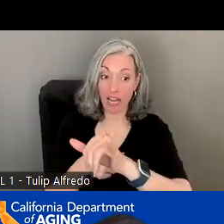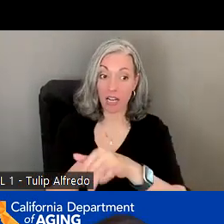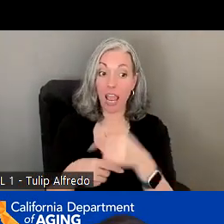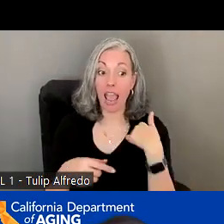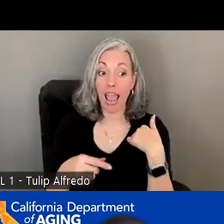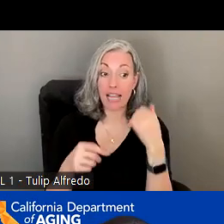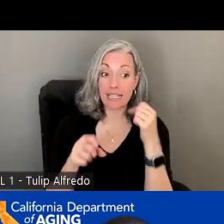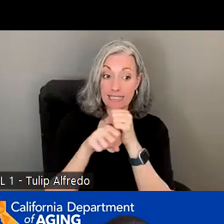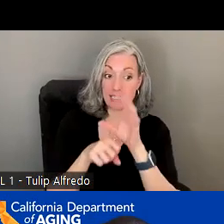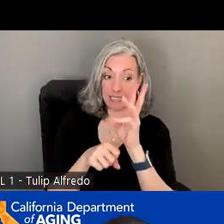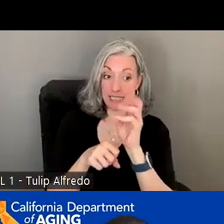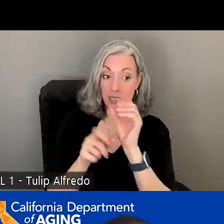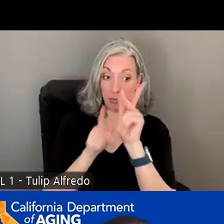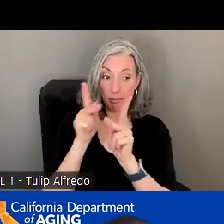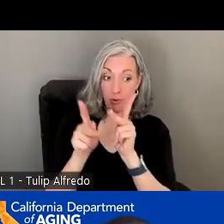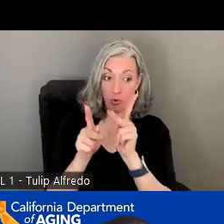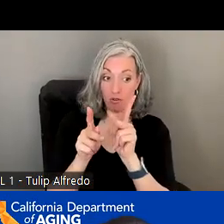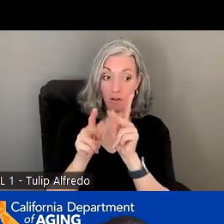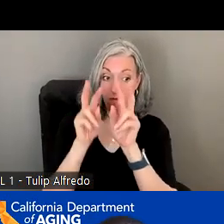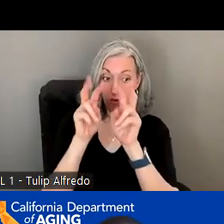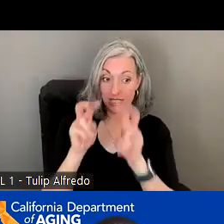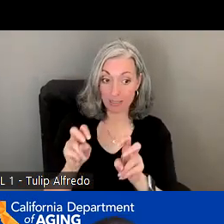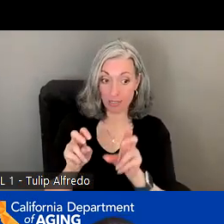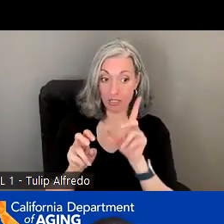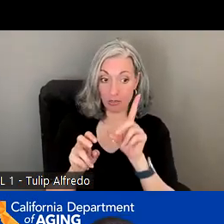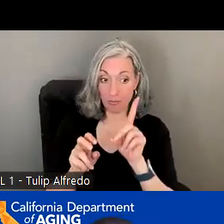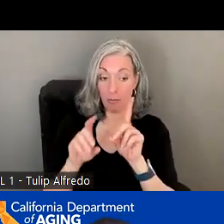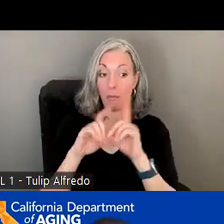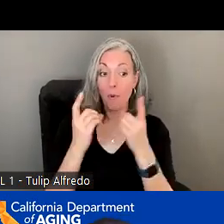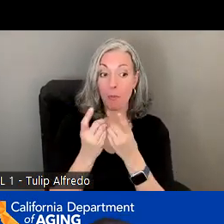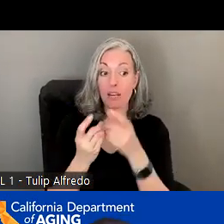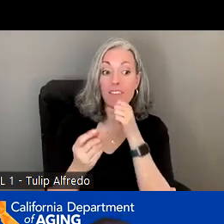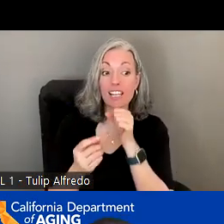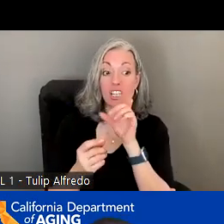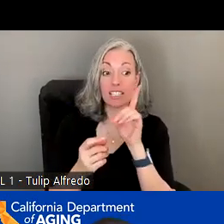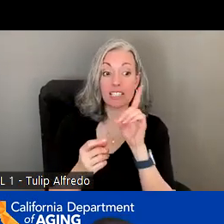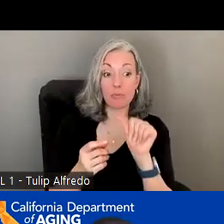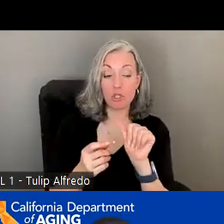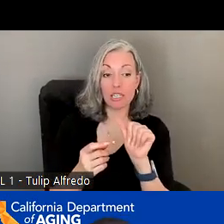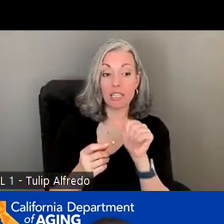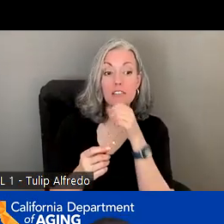city's San Francisco's needs assessment for the Department of Disability and Aging Services. There was not one question